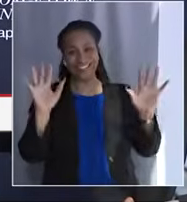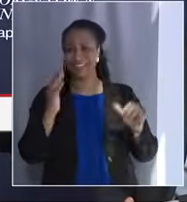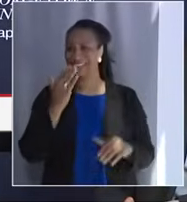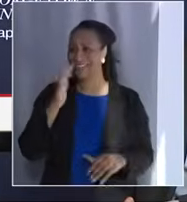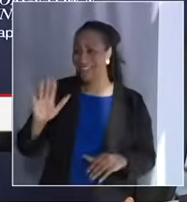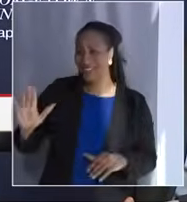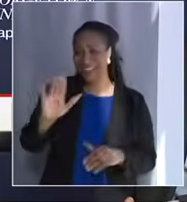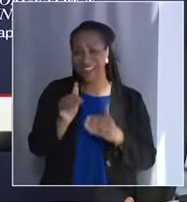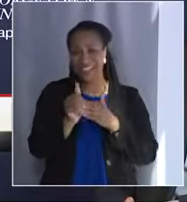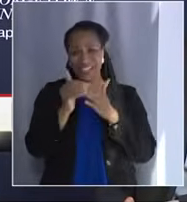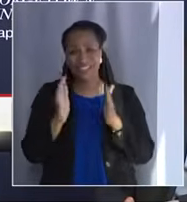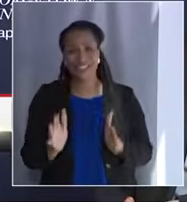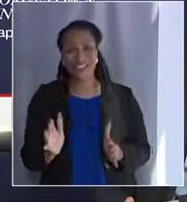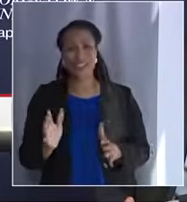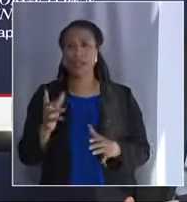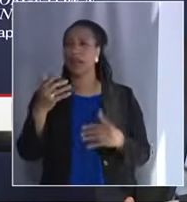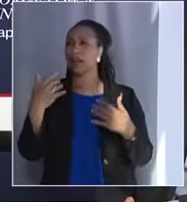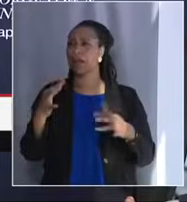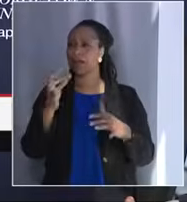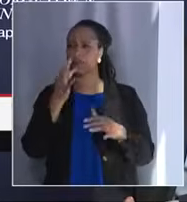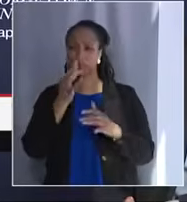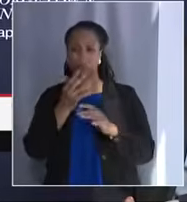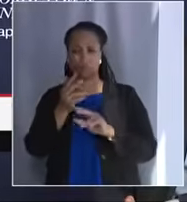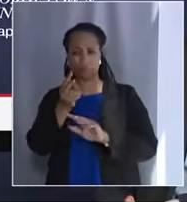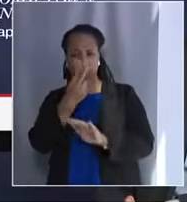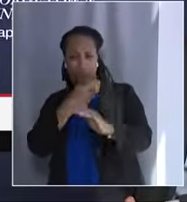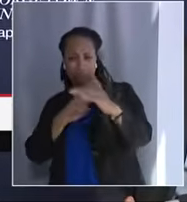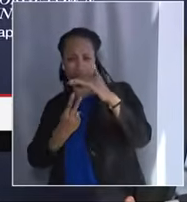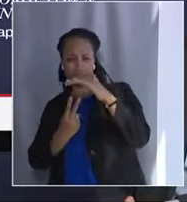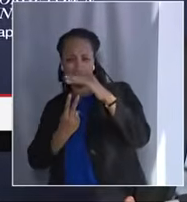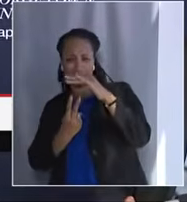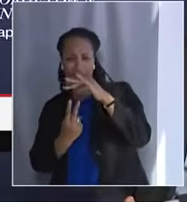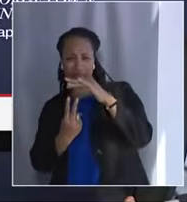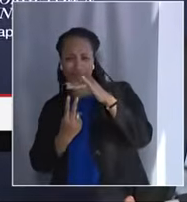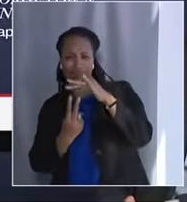It is my honor to introduce today two of those leaders.